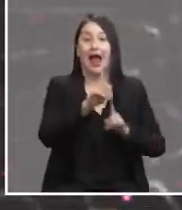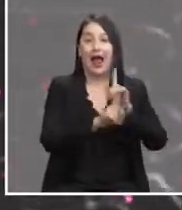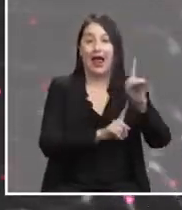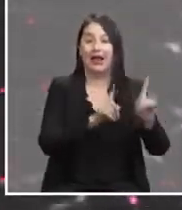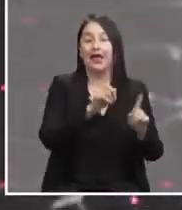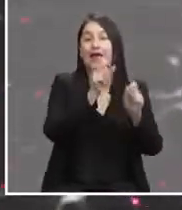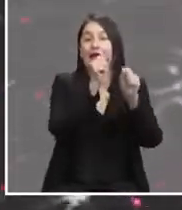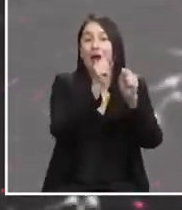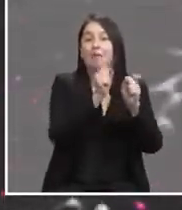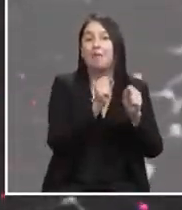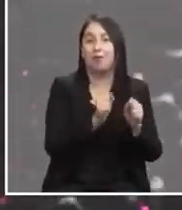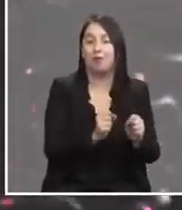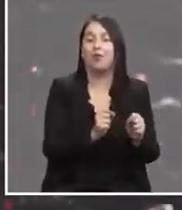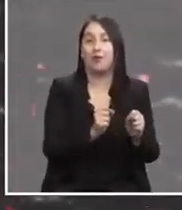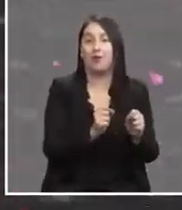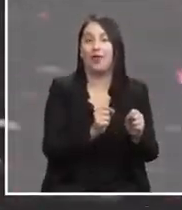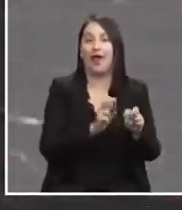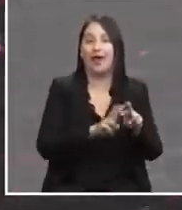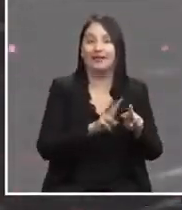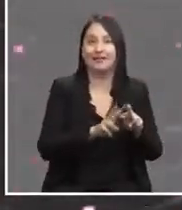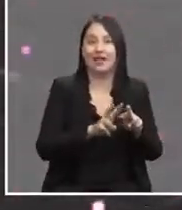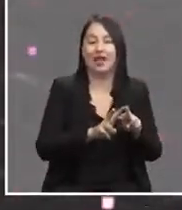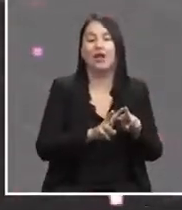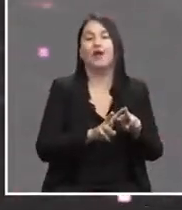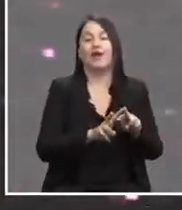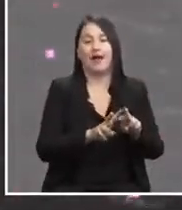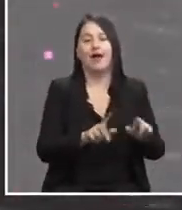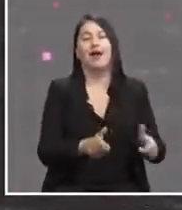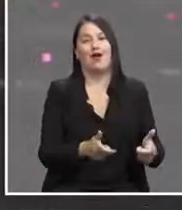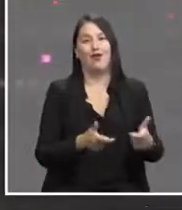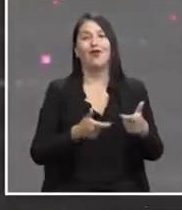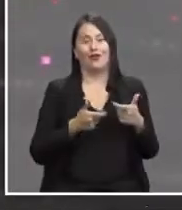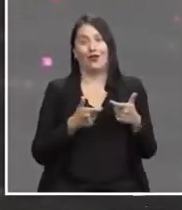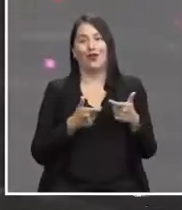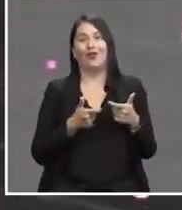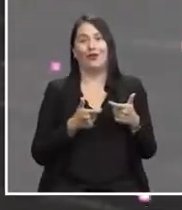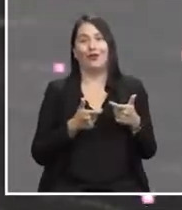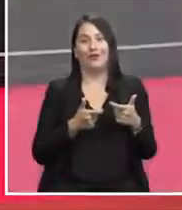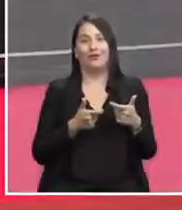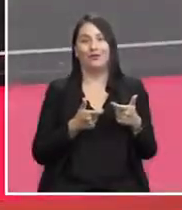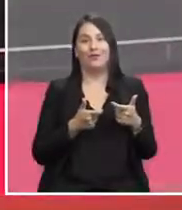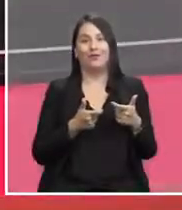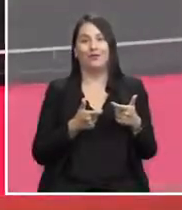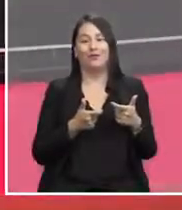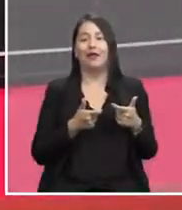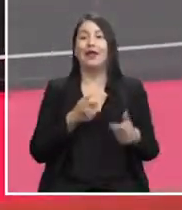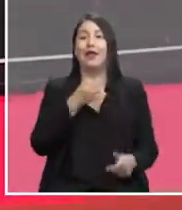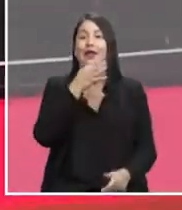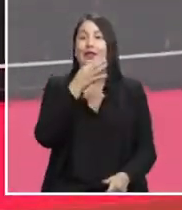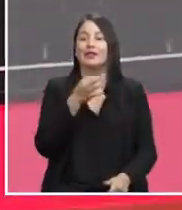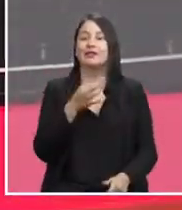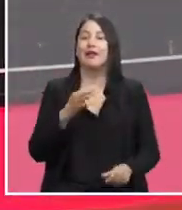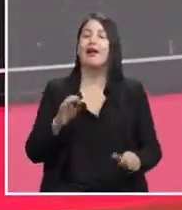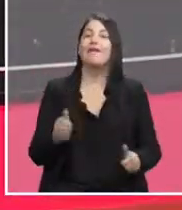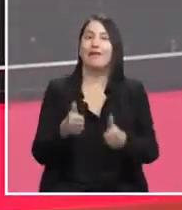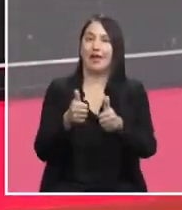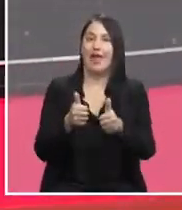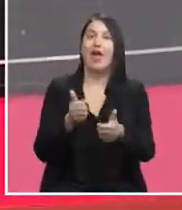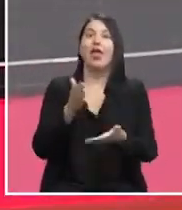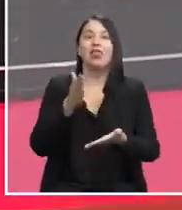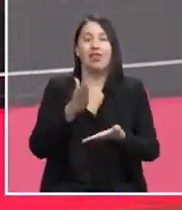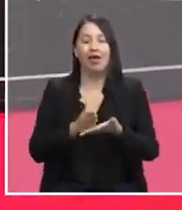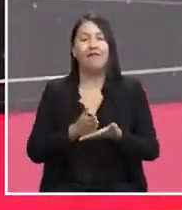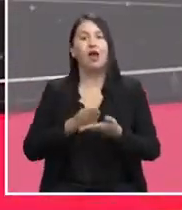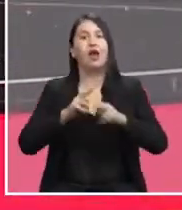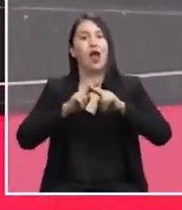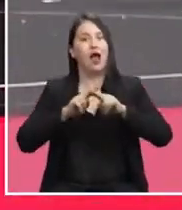know. And they say, okay, we have to calm down. Yes, we have to confront, we have to provoke,